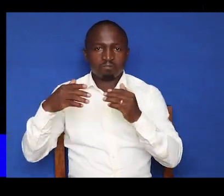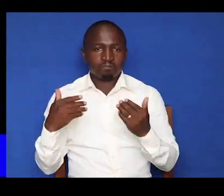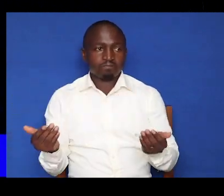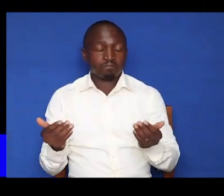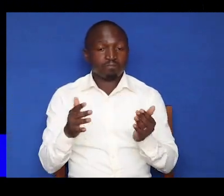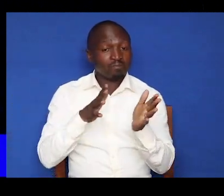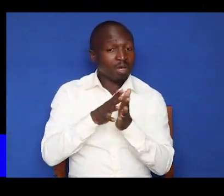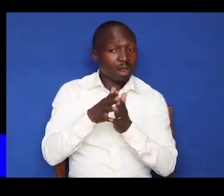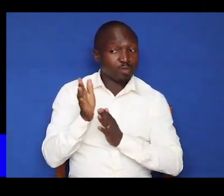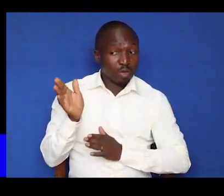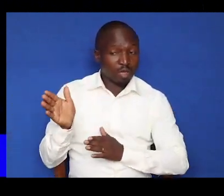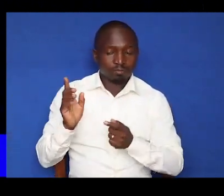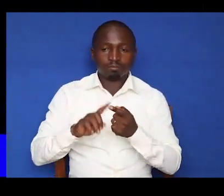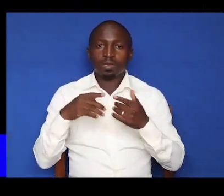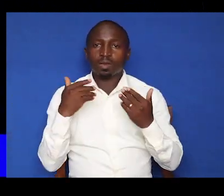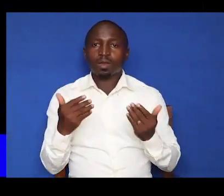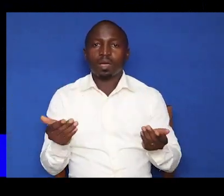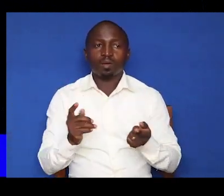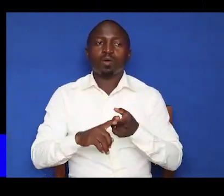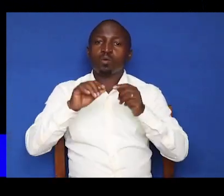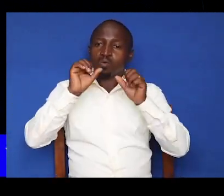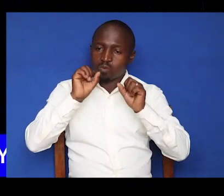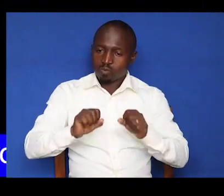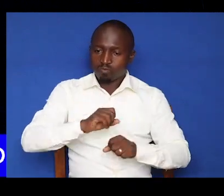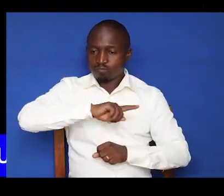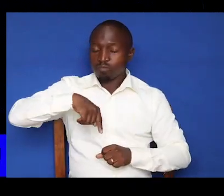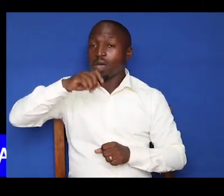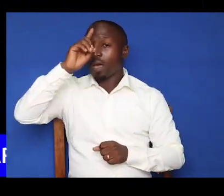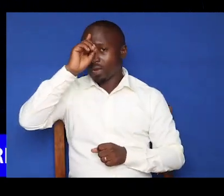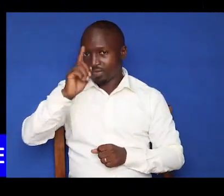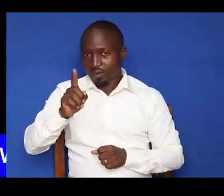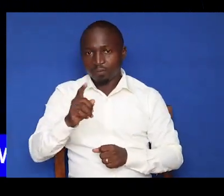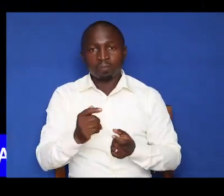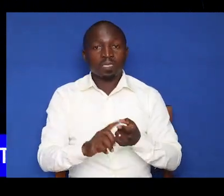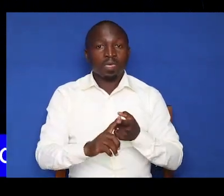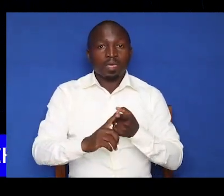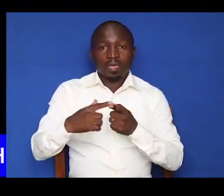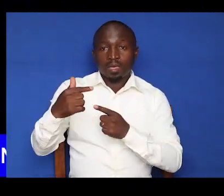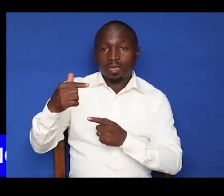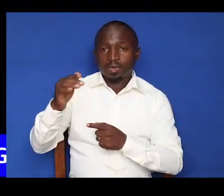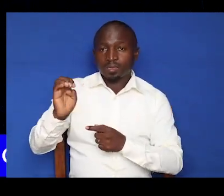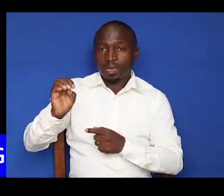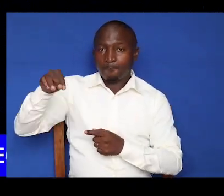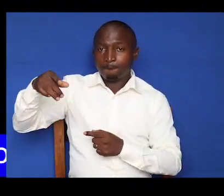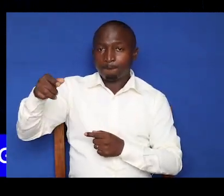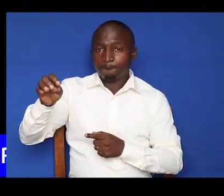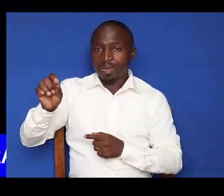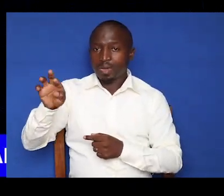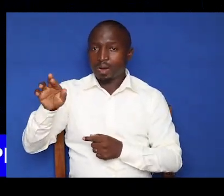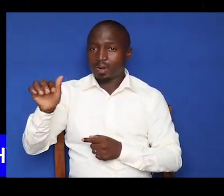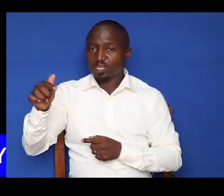that elaboration, we are directed to understand temperature offers